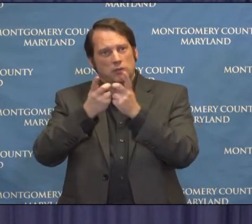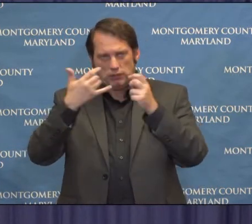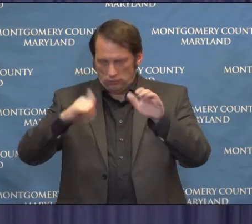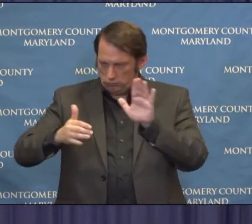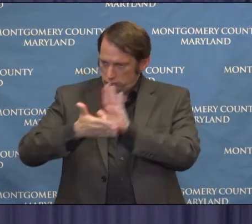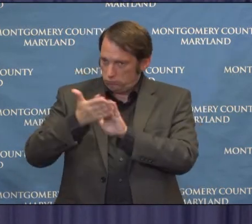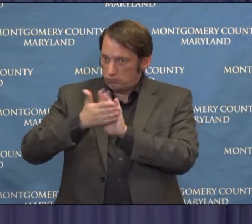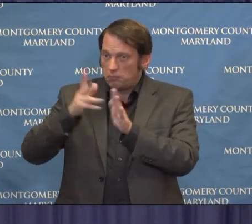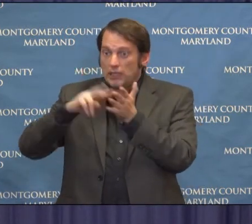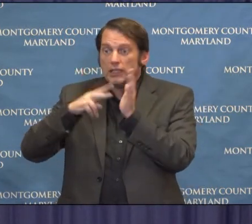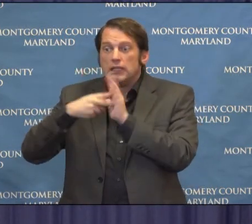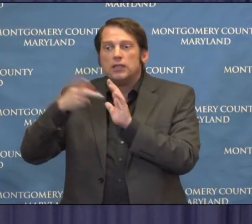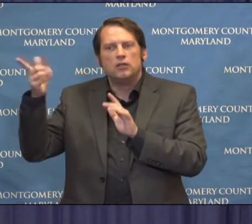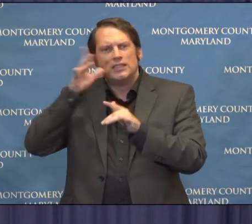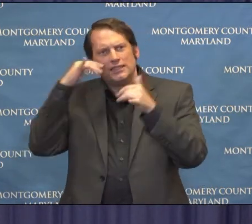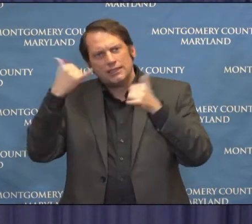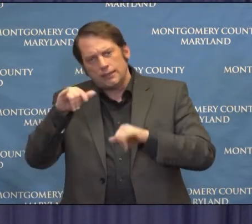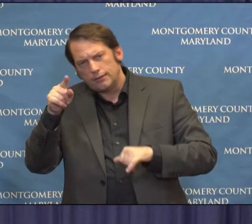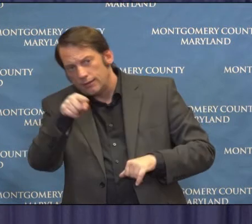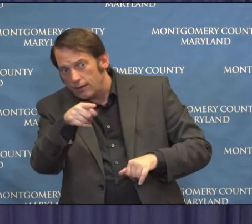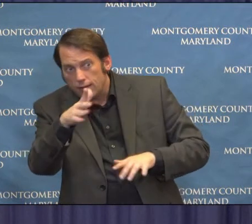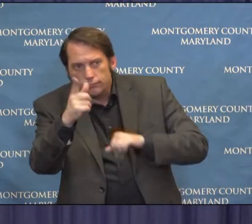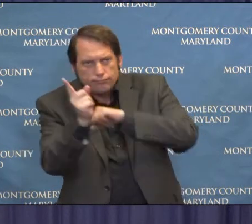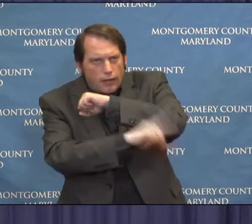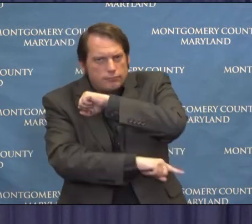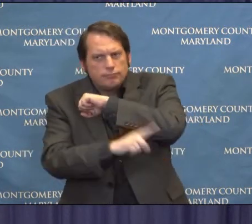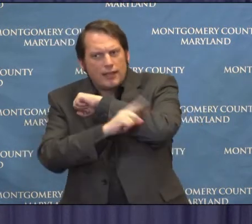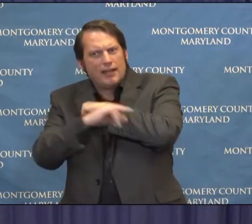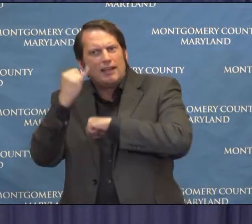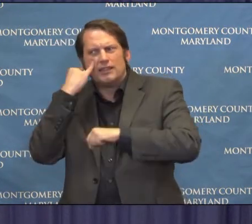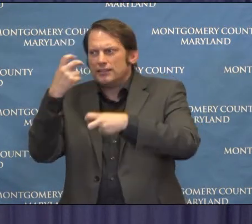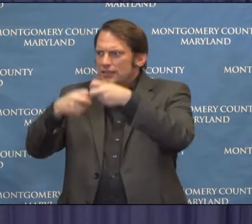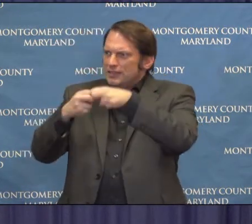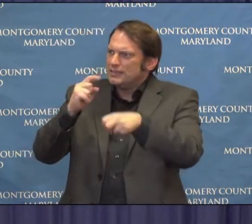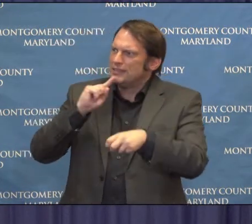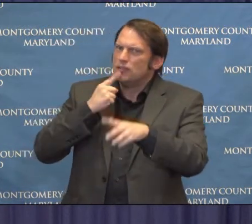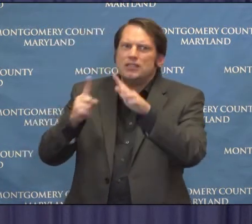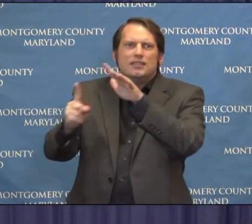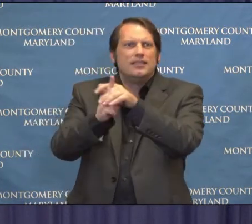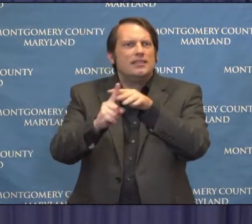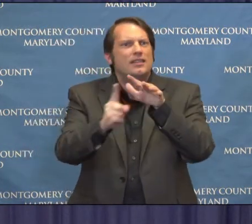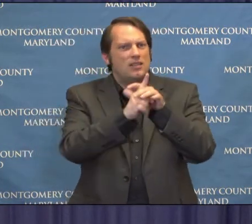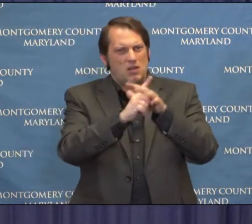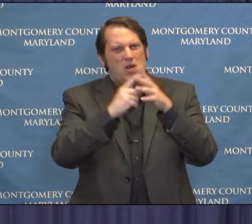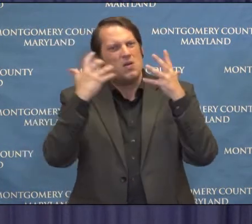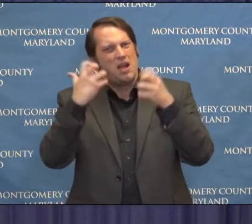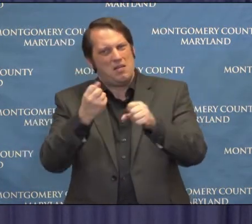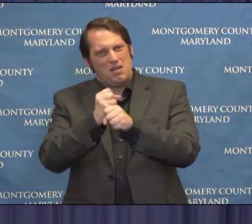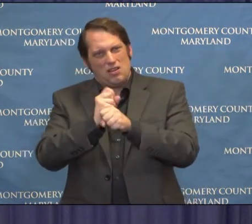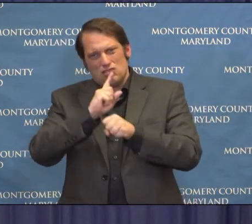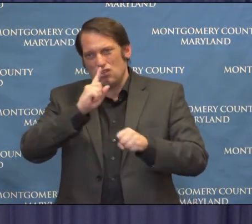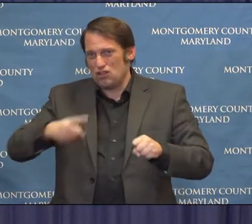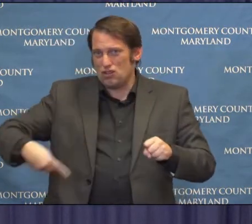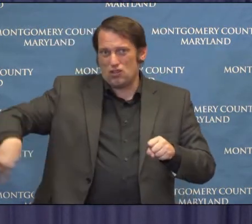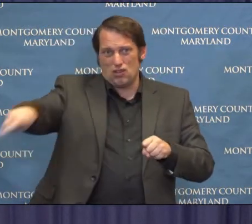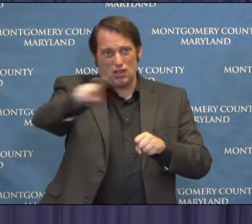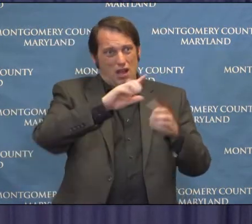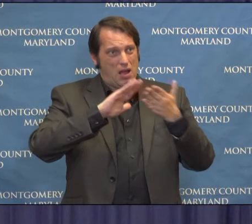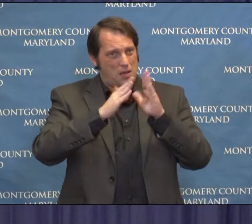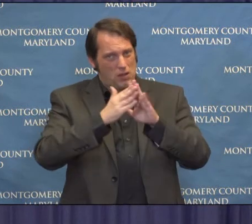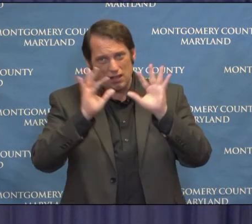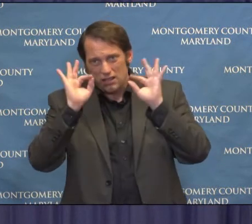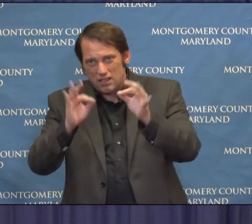it is a serious concern that we have. And again, we want to work with our community again with those resources that I spoke about